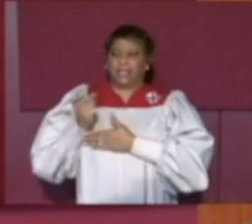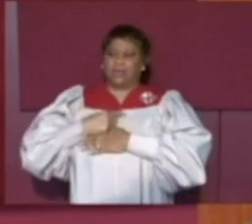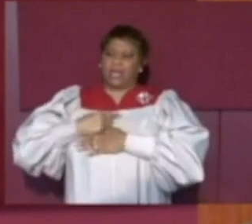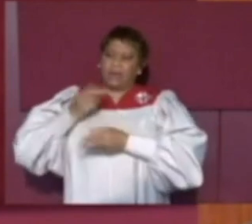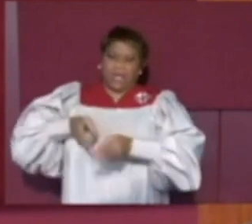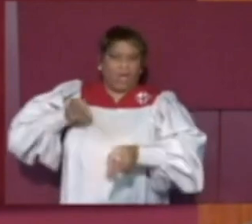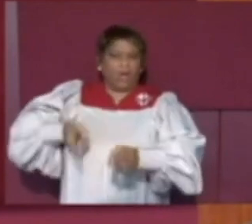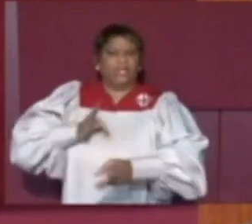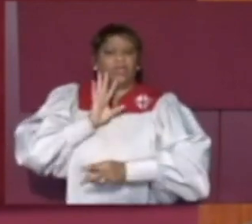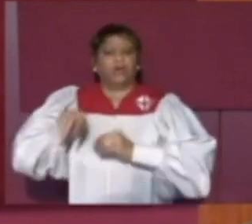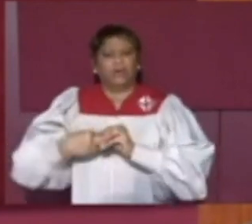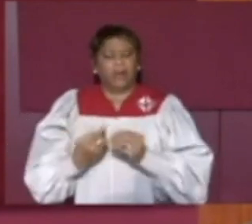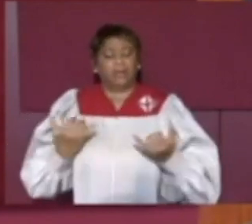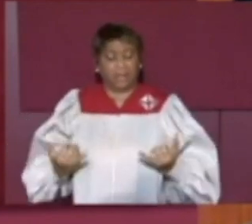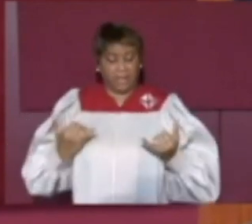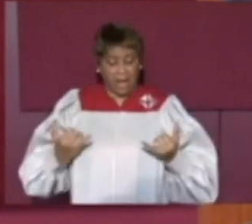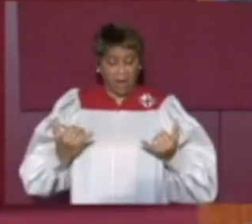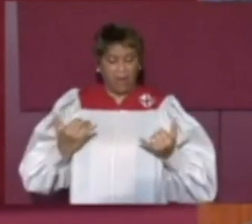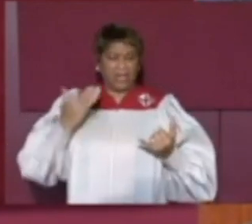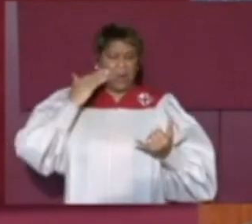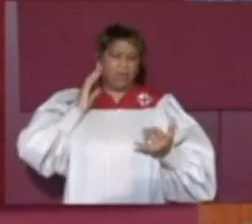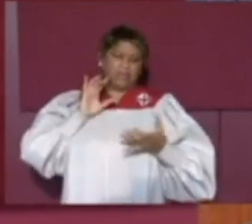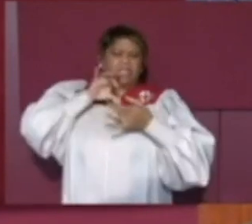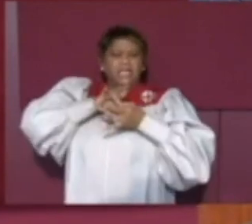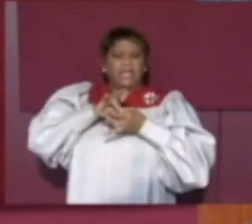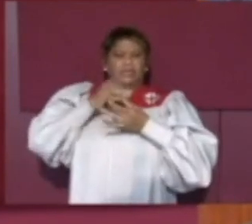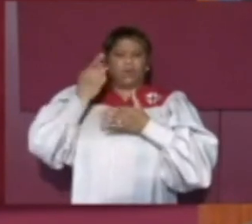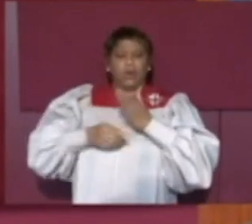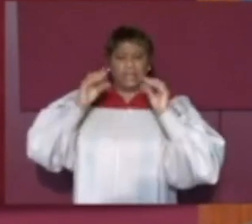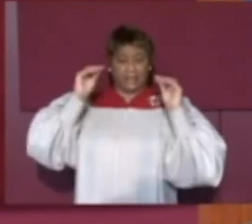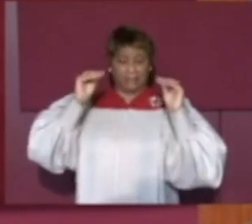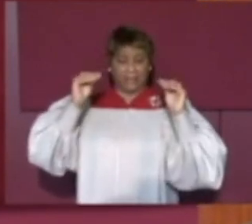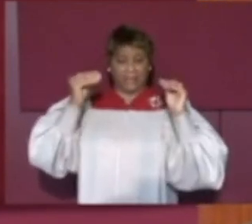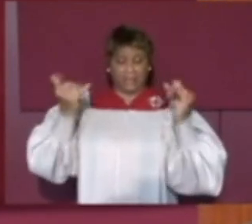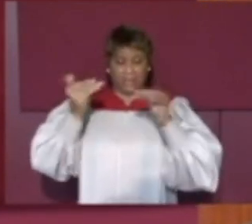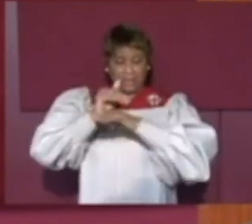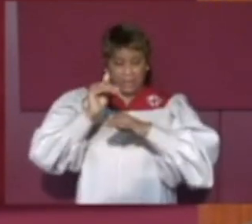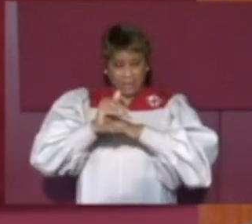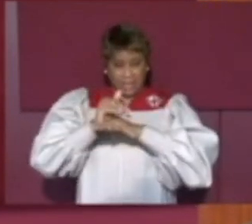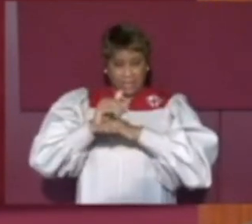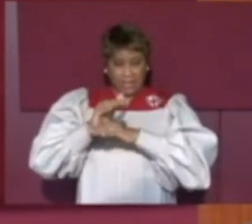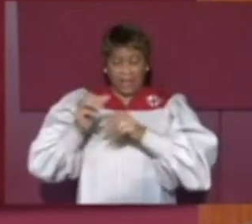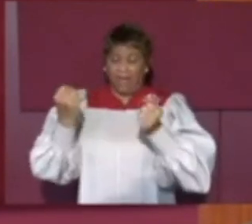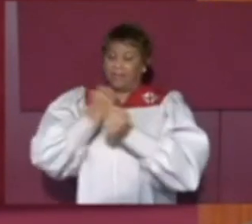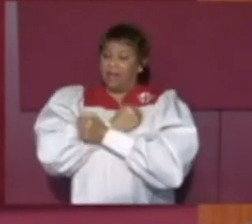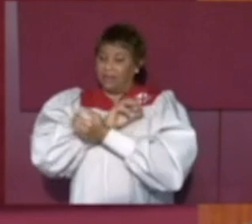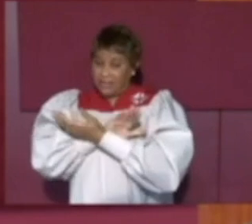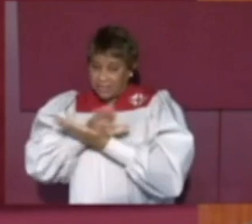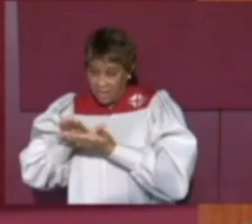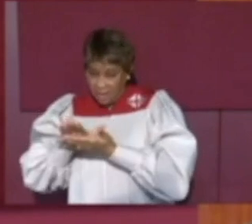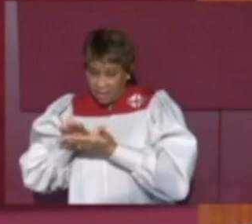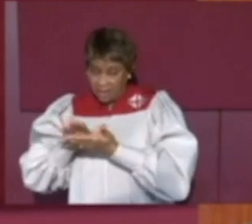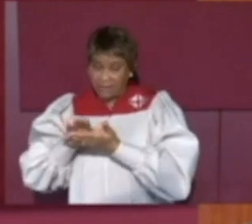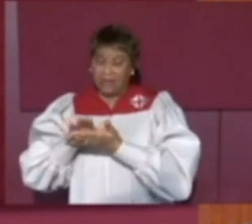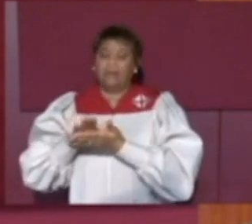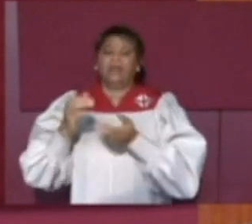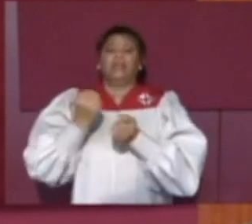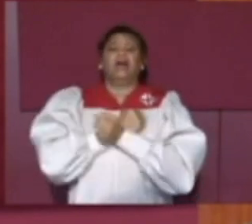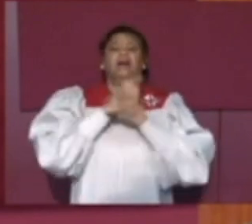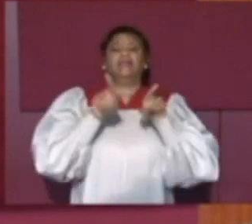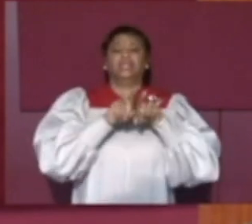but two, it's going to tie into tonight. So love is not only kind, but love is merciful.